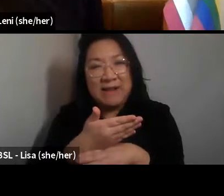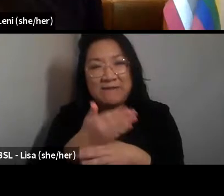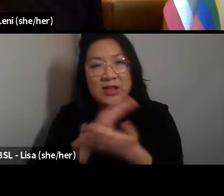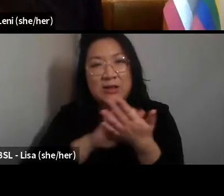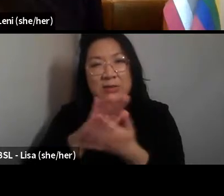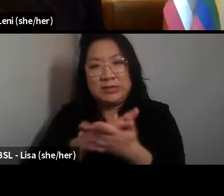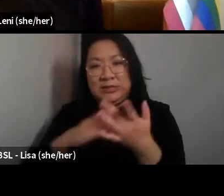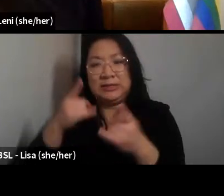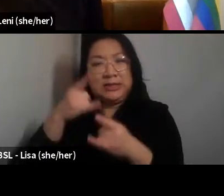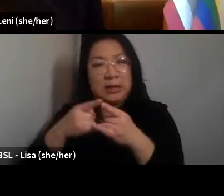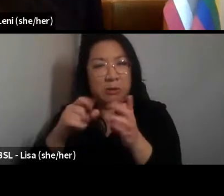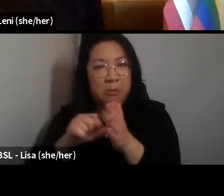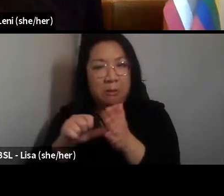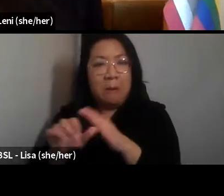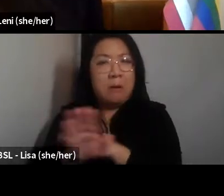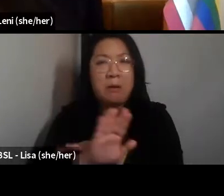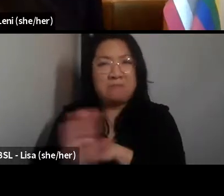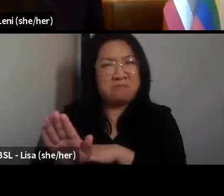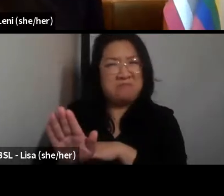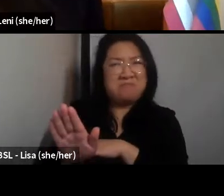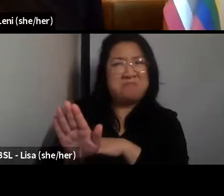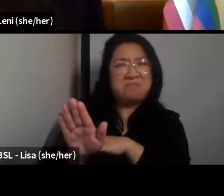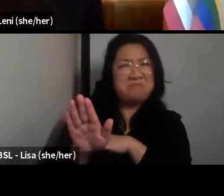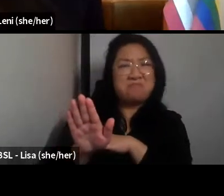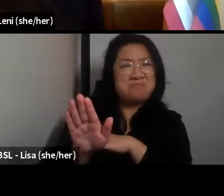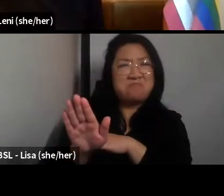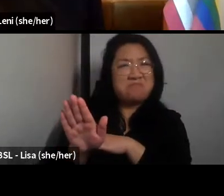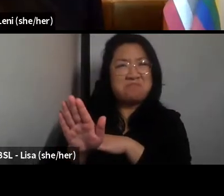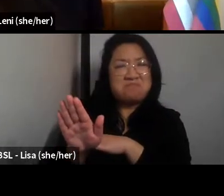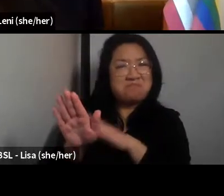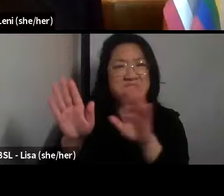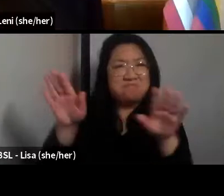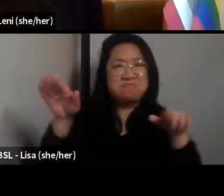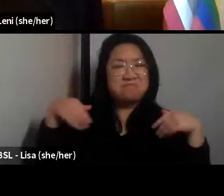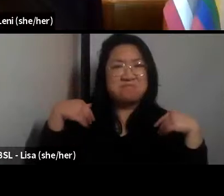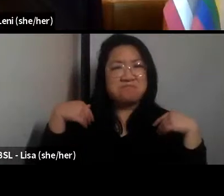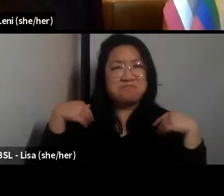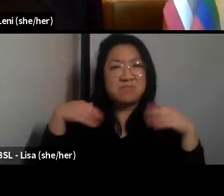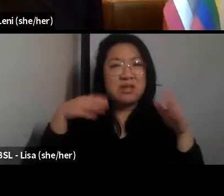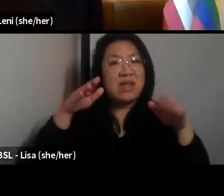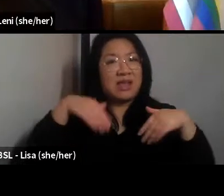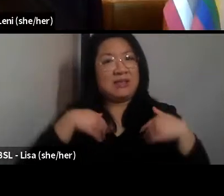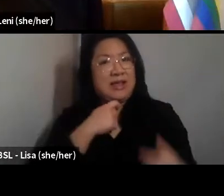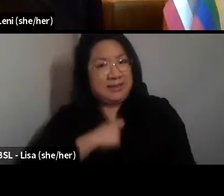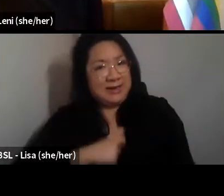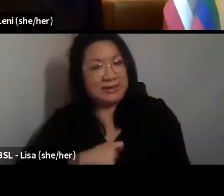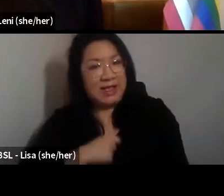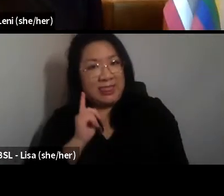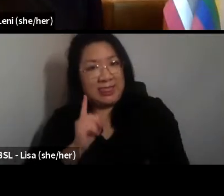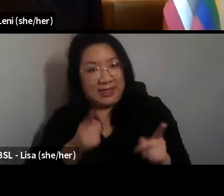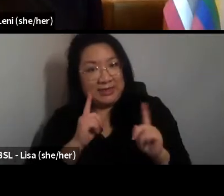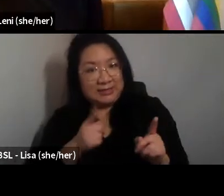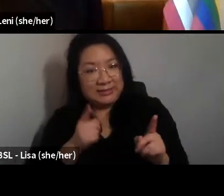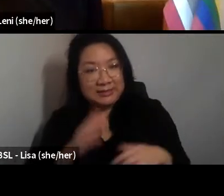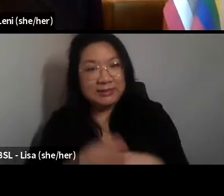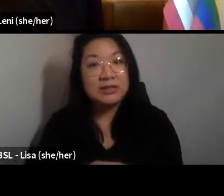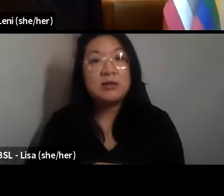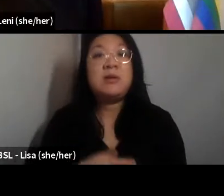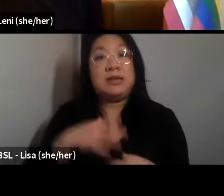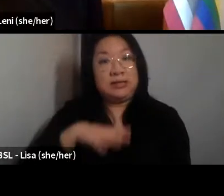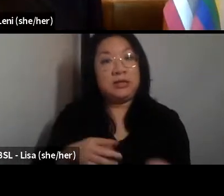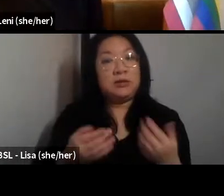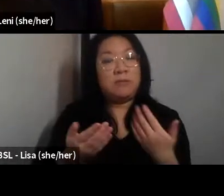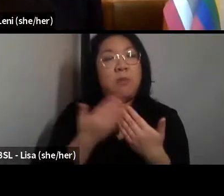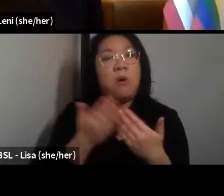DSM in America, but we haven't really achieved that here, and that still exists. Obviously, our lack of representation in the